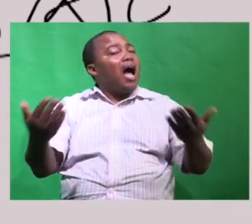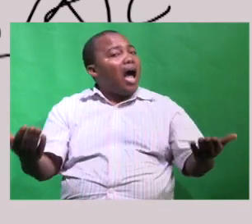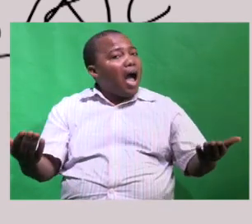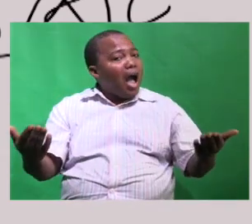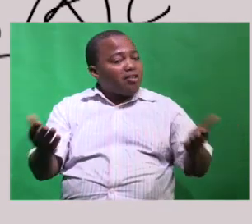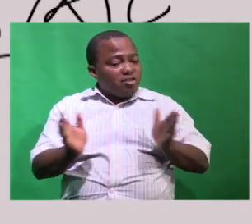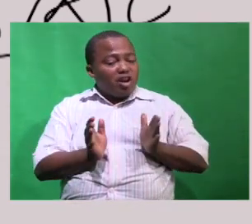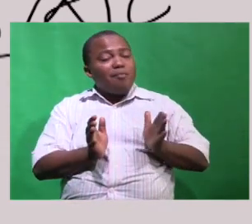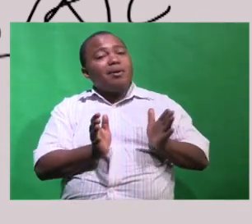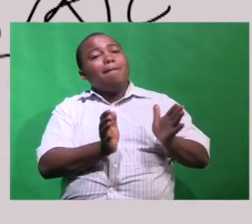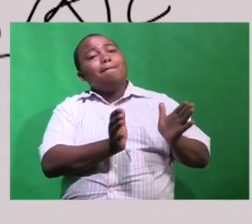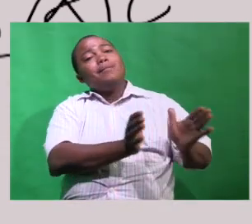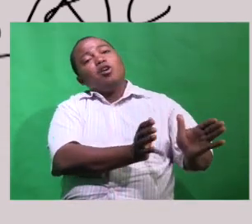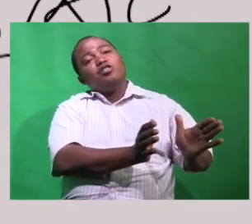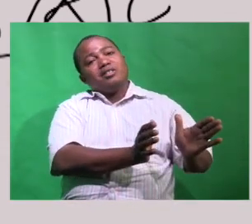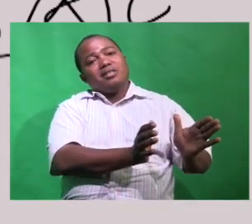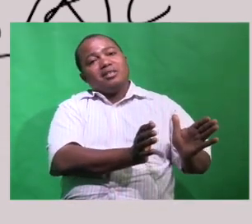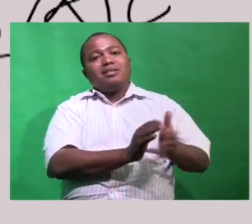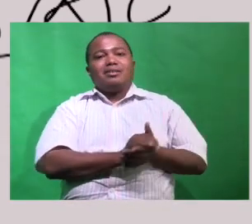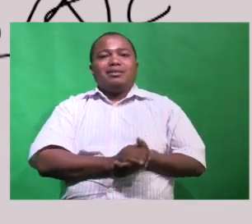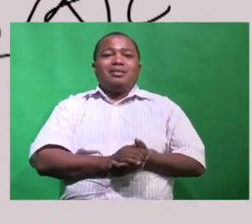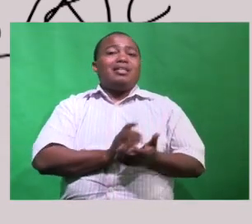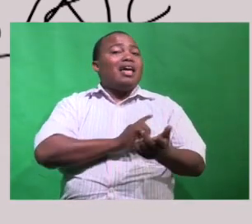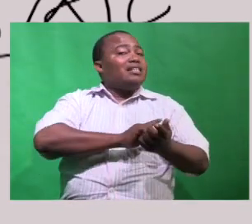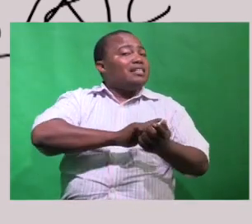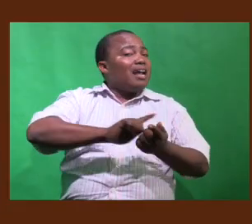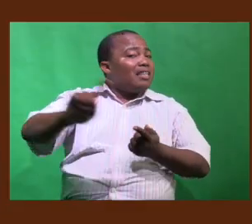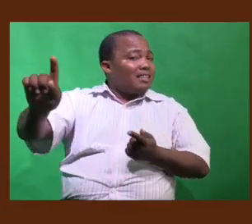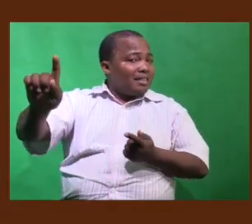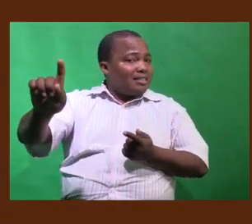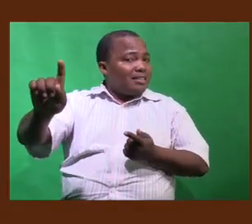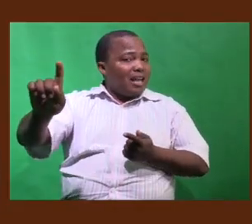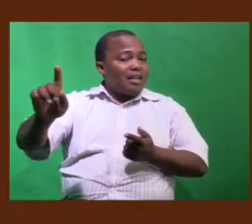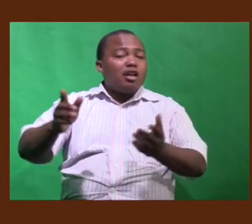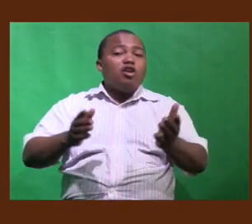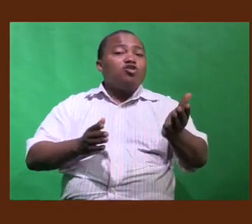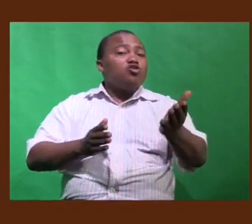post the transaction through